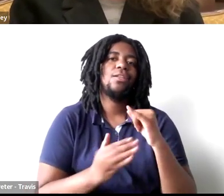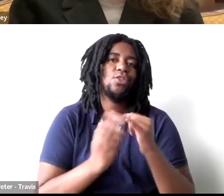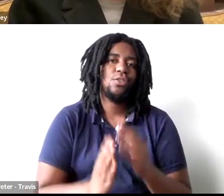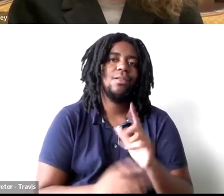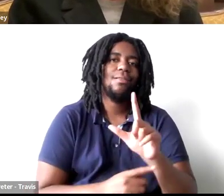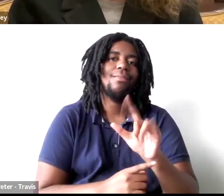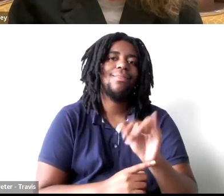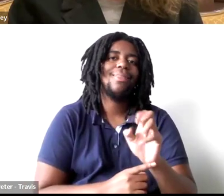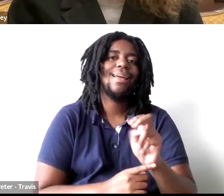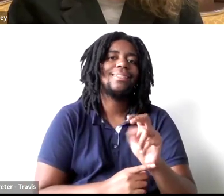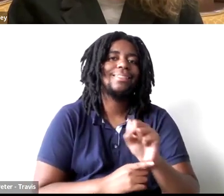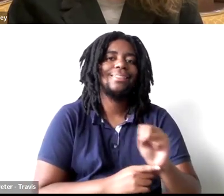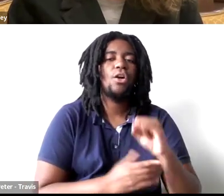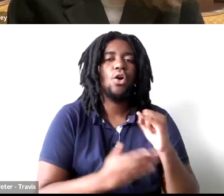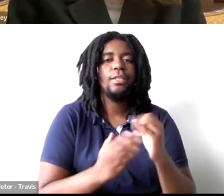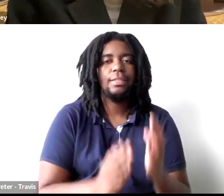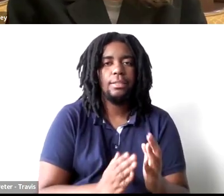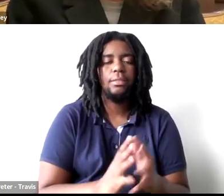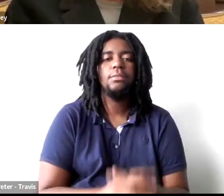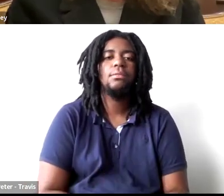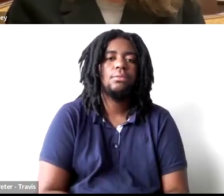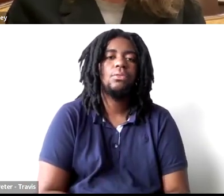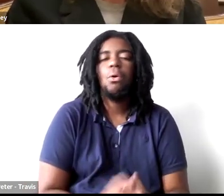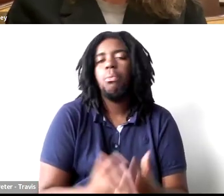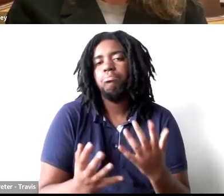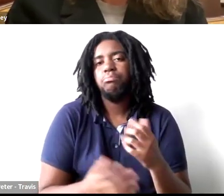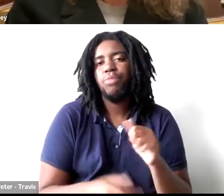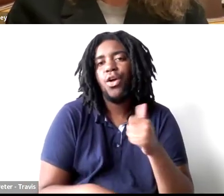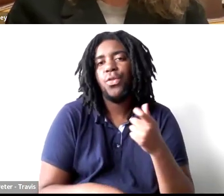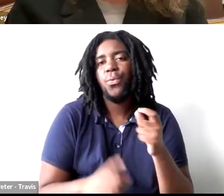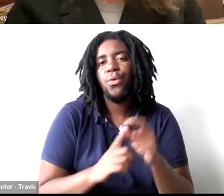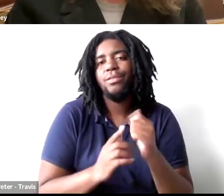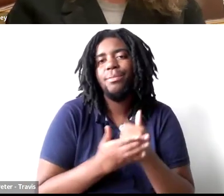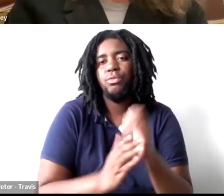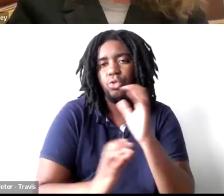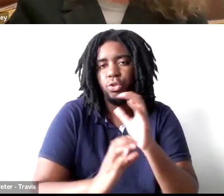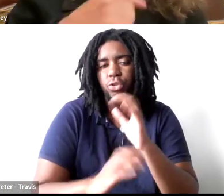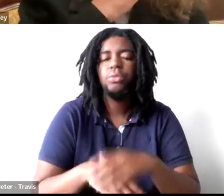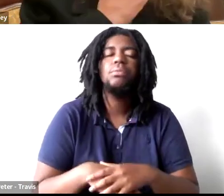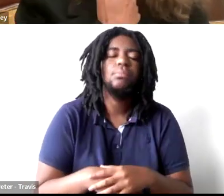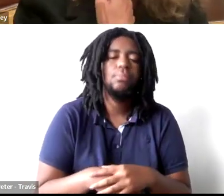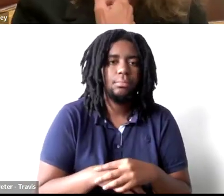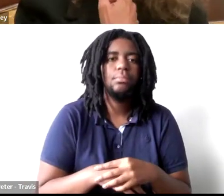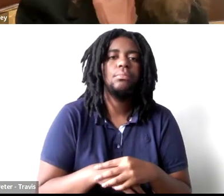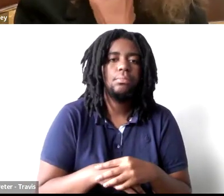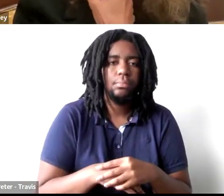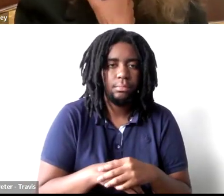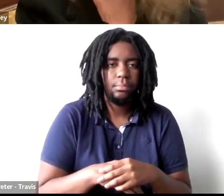cutter, you might find, just in case. I have seen likeness where substituted.